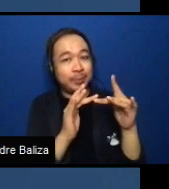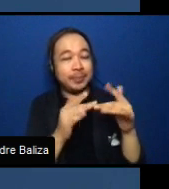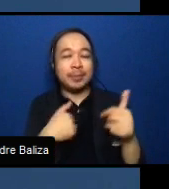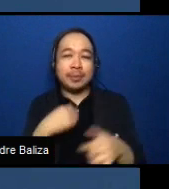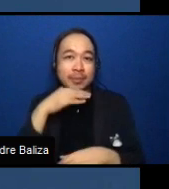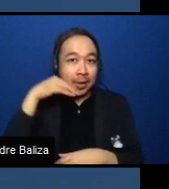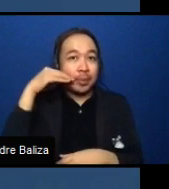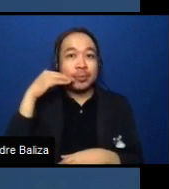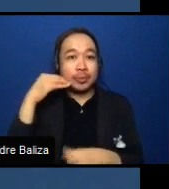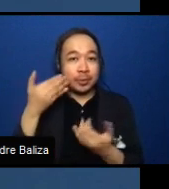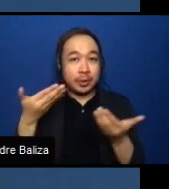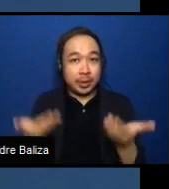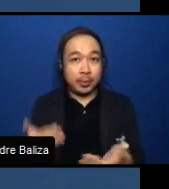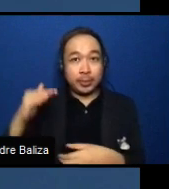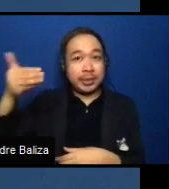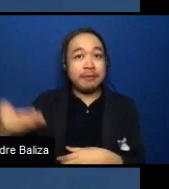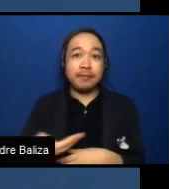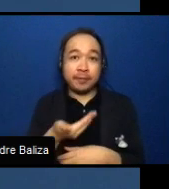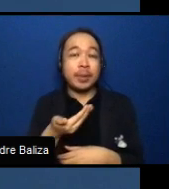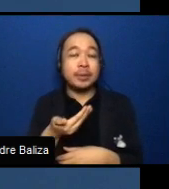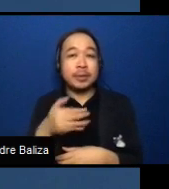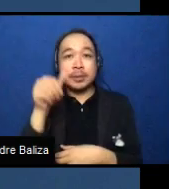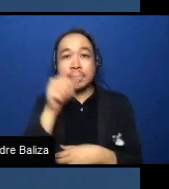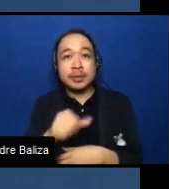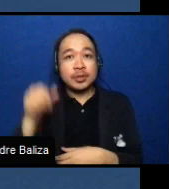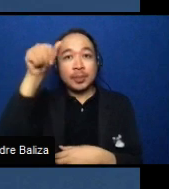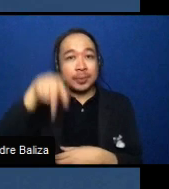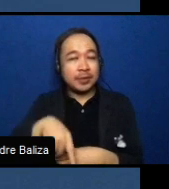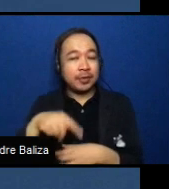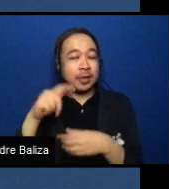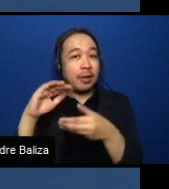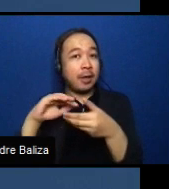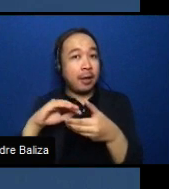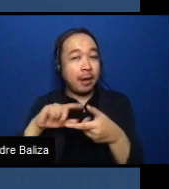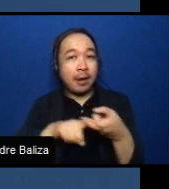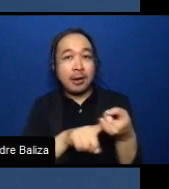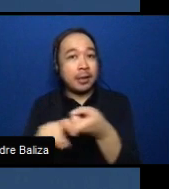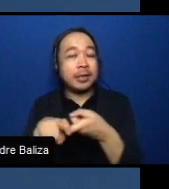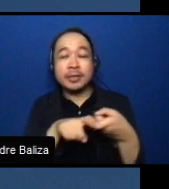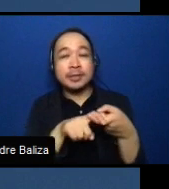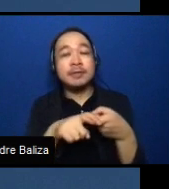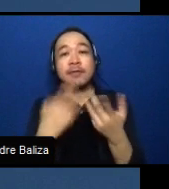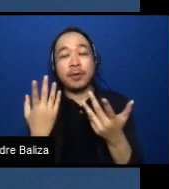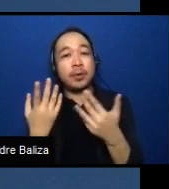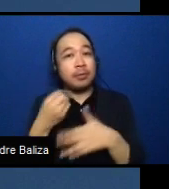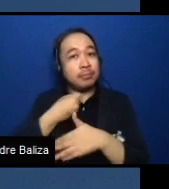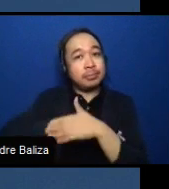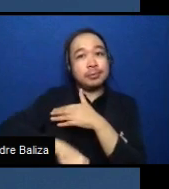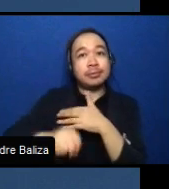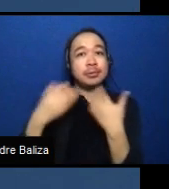now invite the Asia Pacific Alliance for Sexual and Reproductive Health and